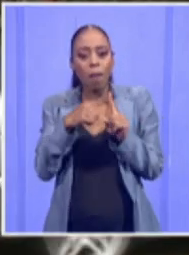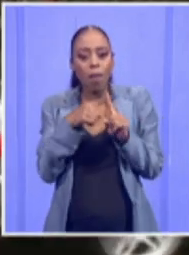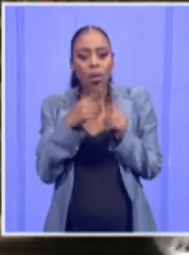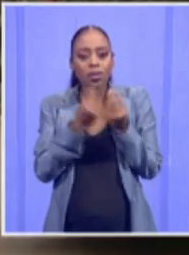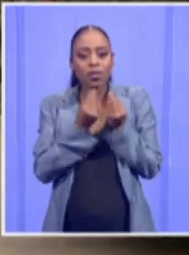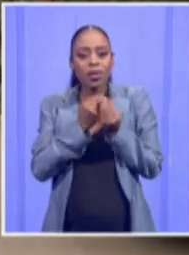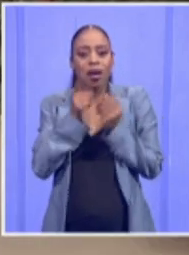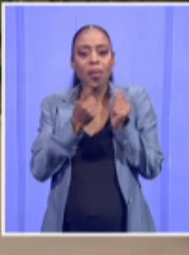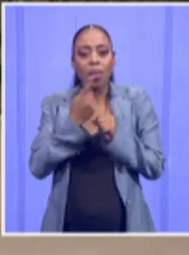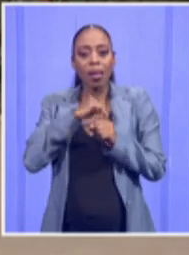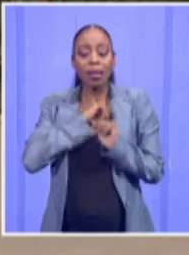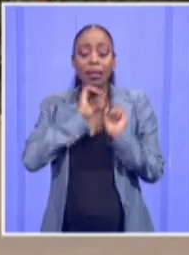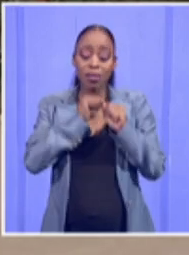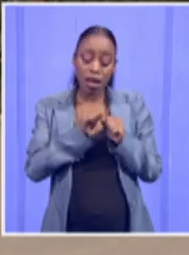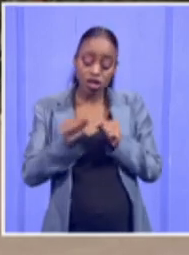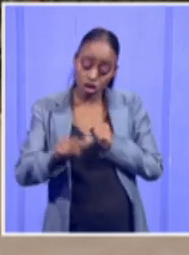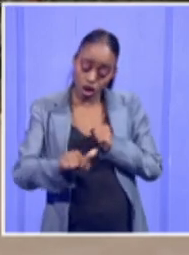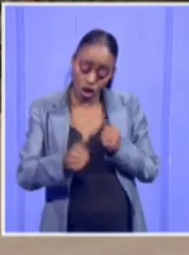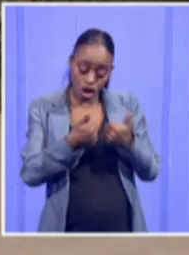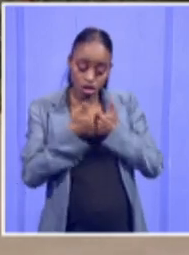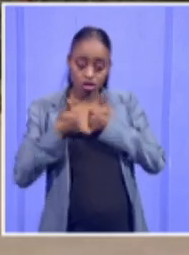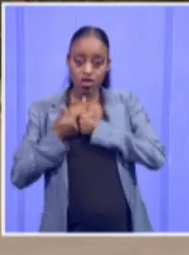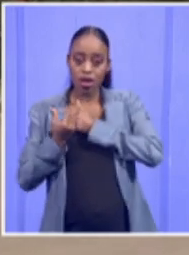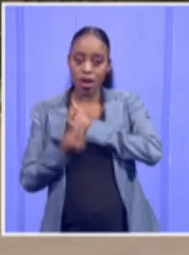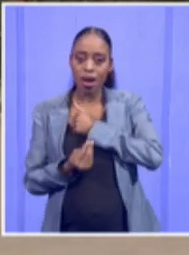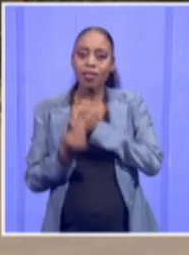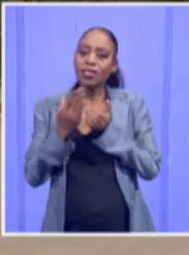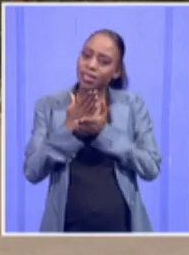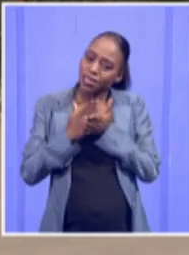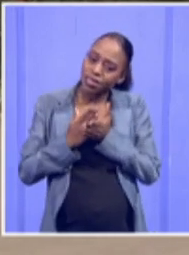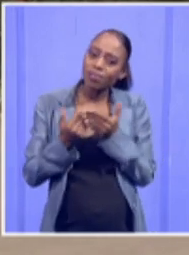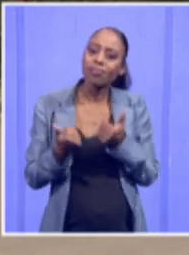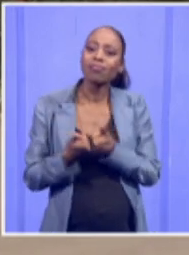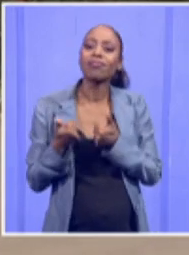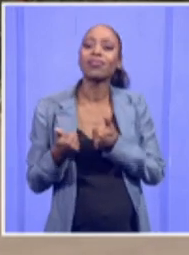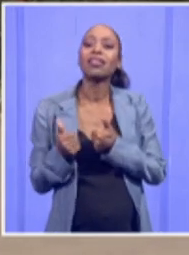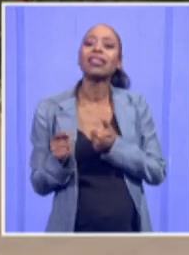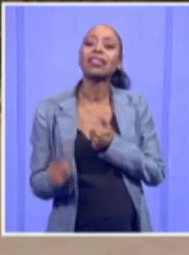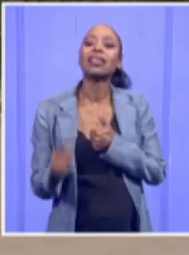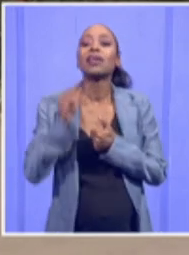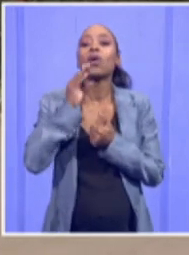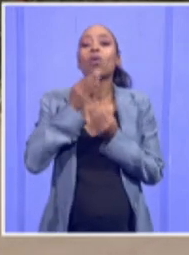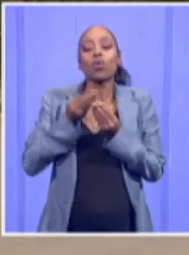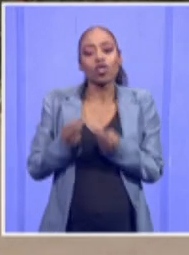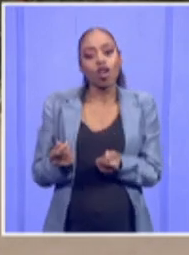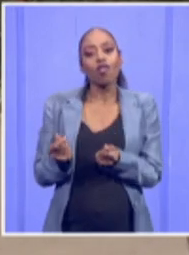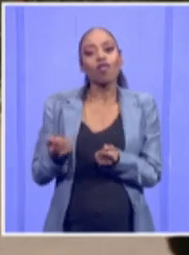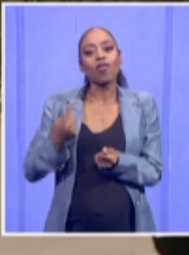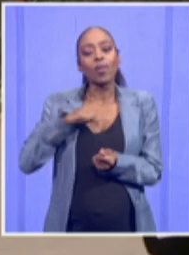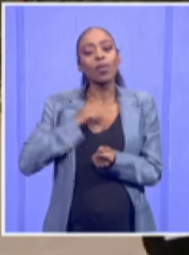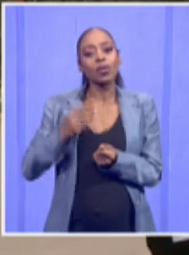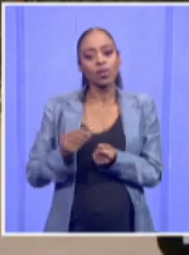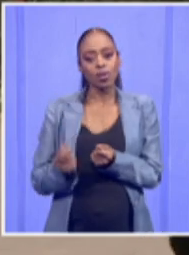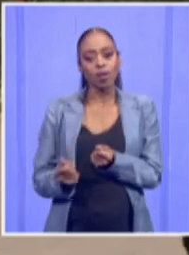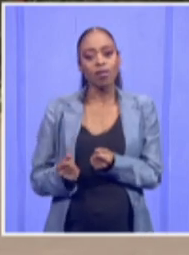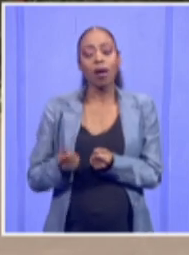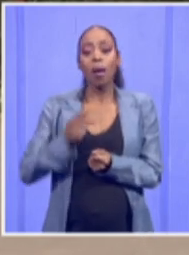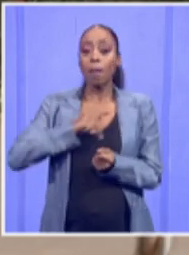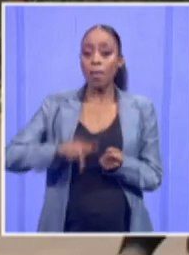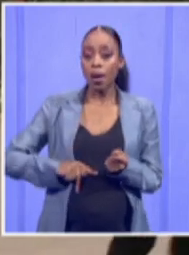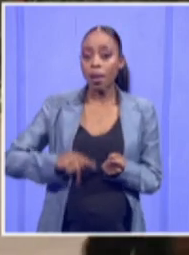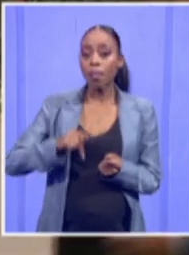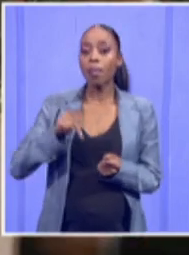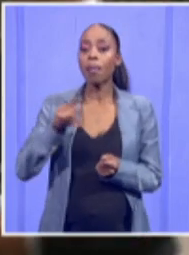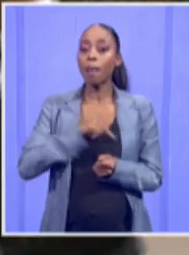have challenges at local government level, and some of these challenges we are addressing as a province. The Premier